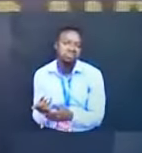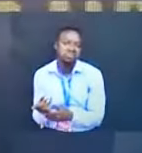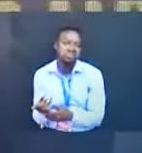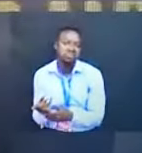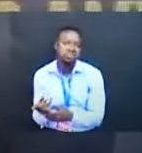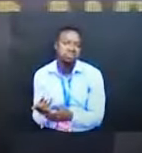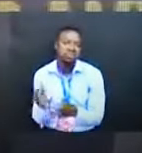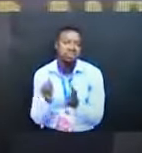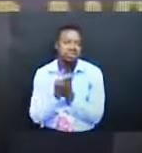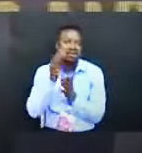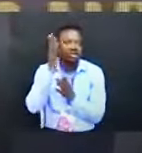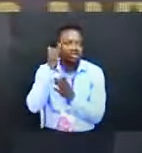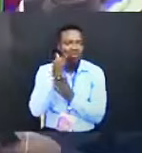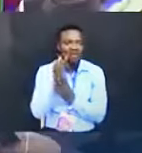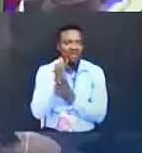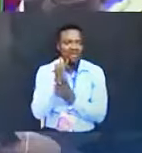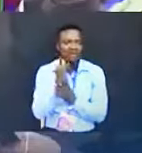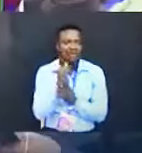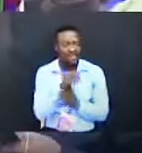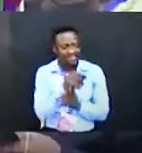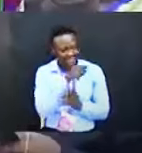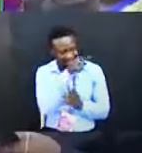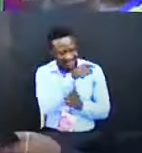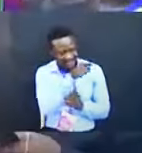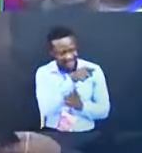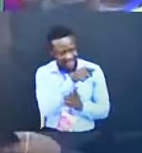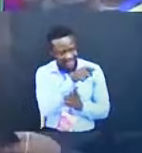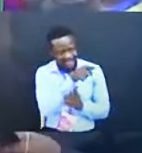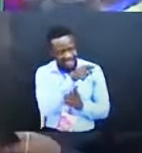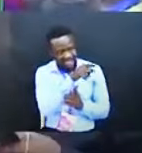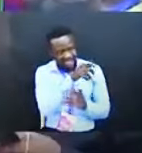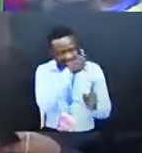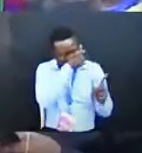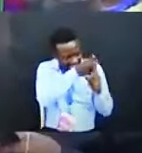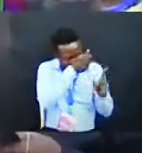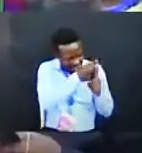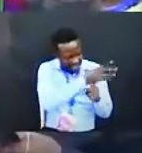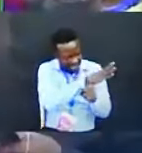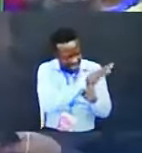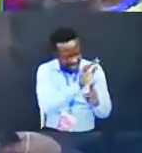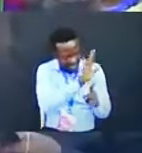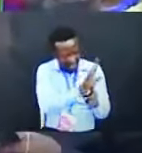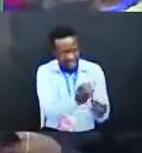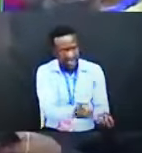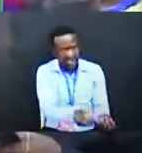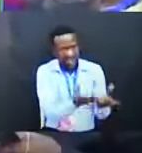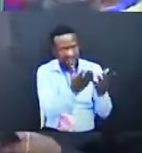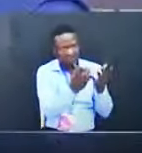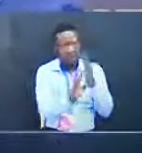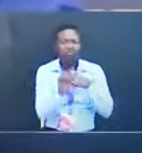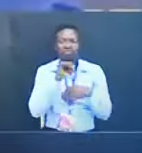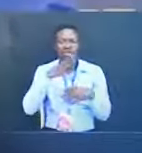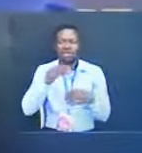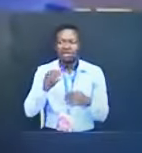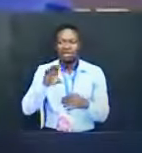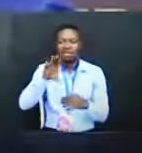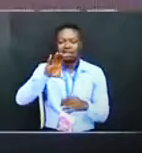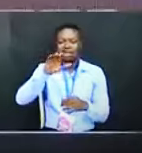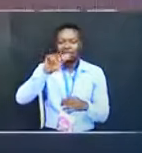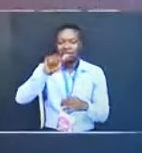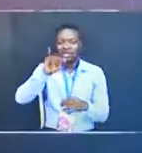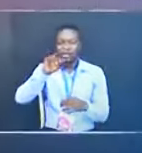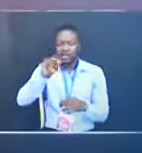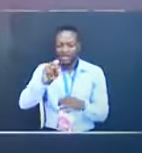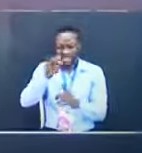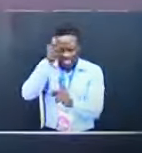says Cain and his offering, God did not like it. He didn't like Cain. So that was all. So